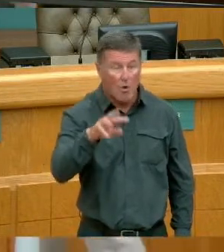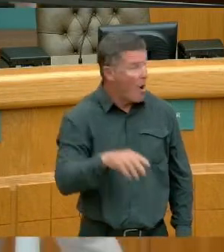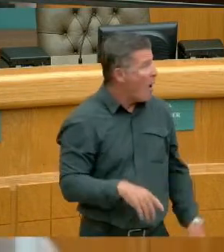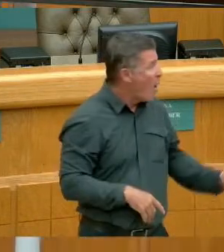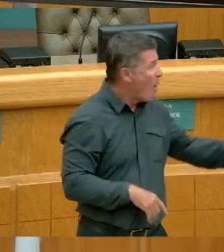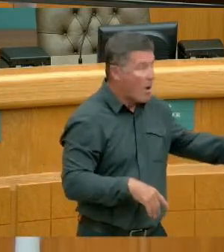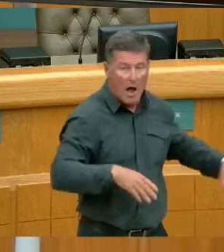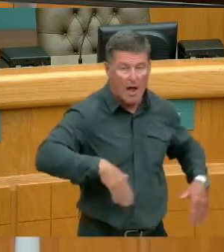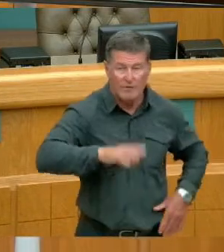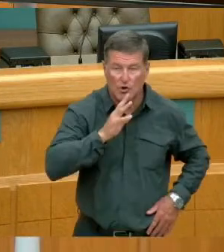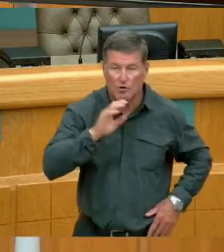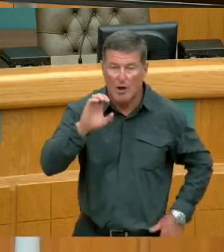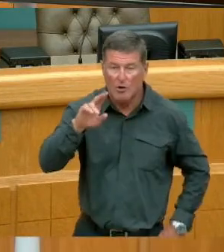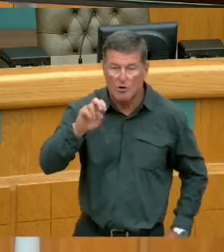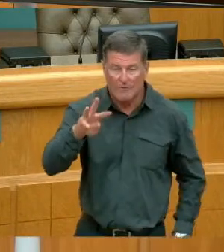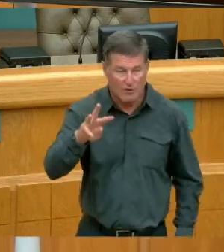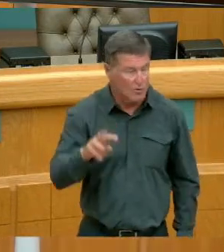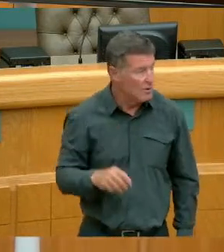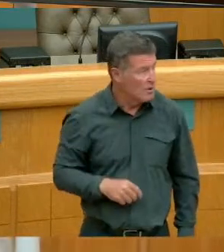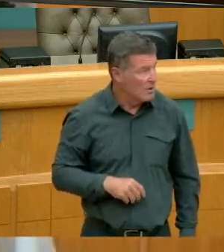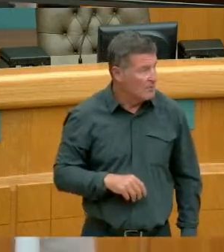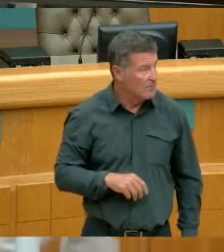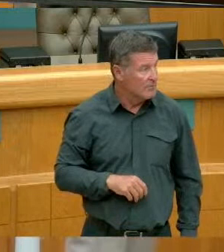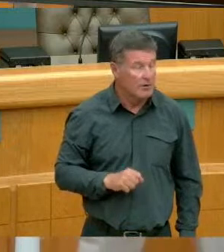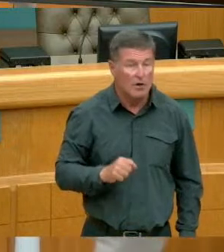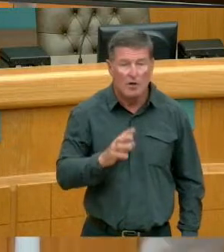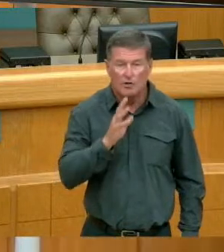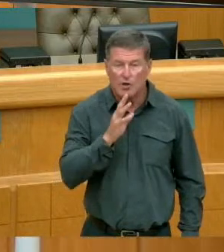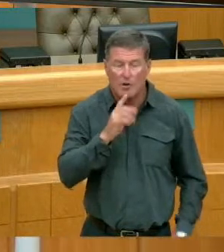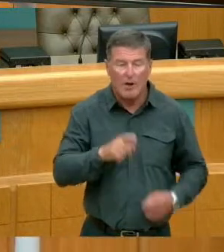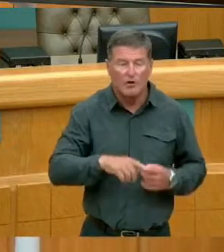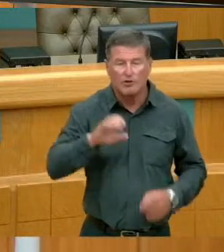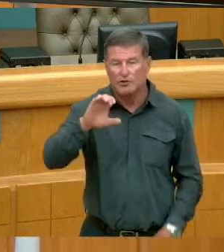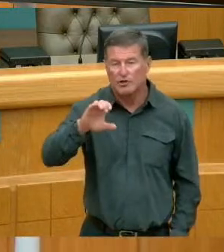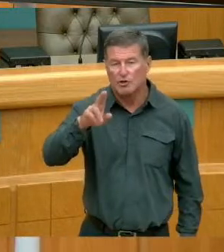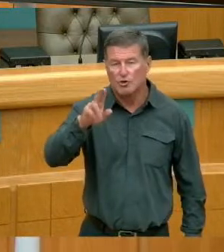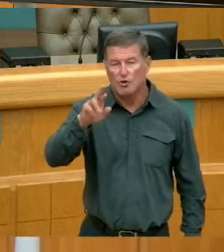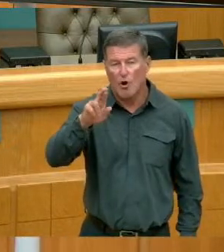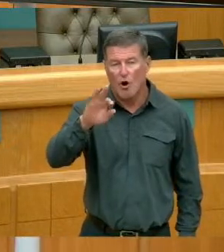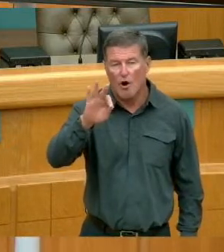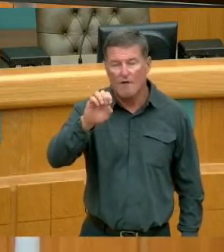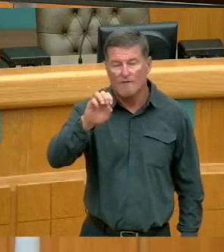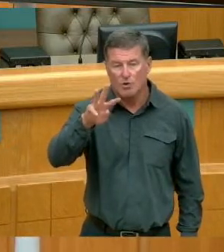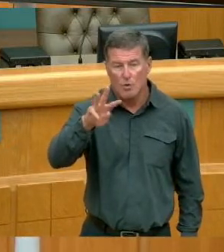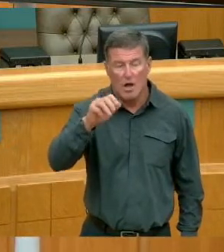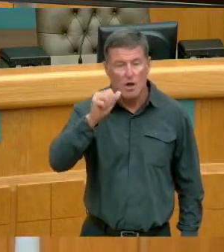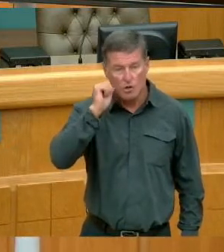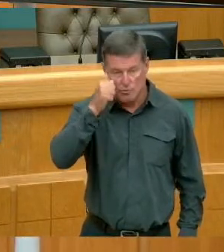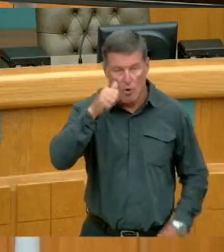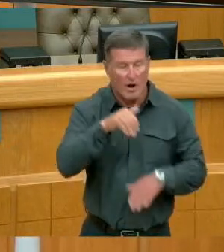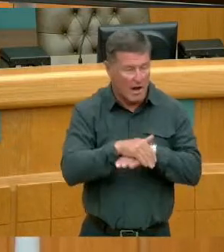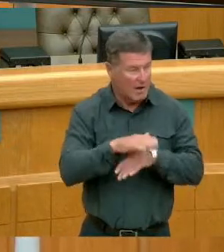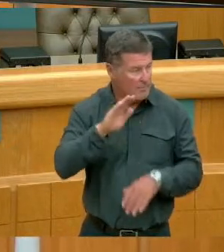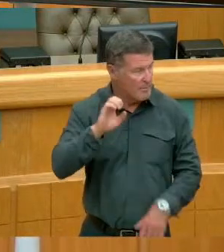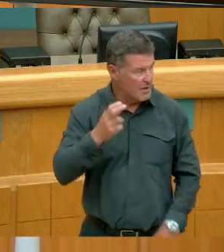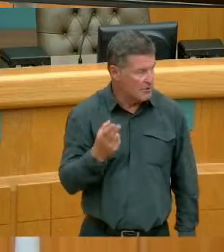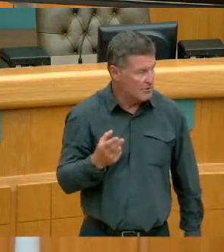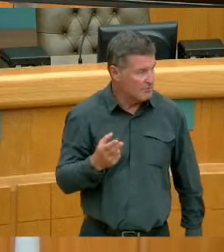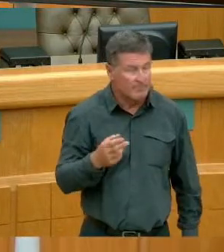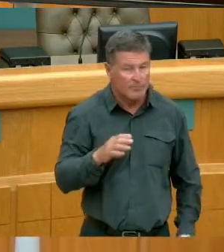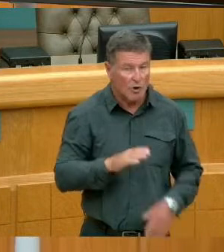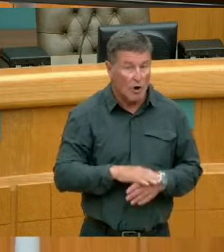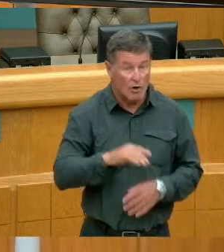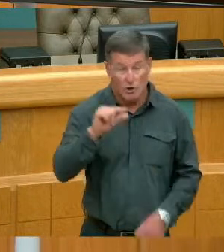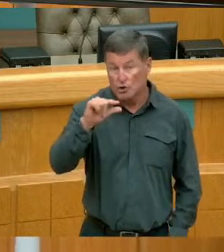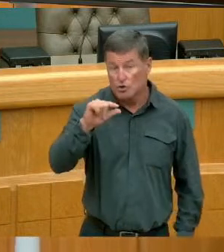talk, the beaches, right, I'm gonna have the judge talk about the curfew that goes into effect tomorrow night for our Gulf